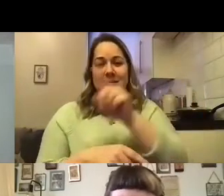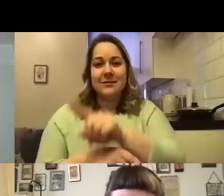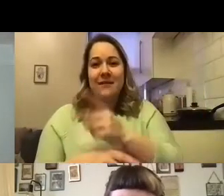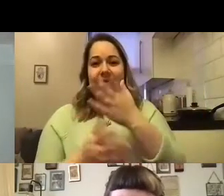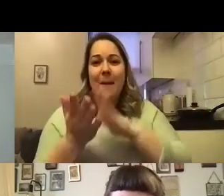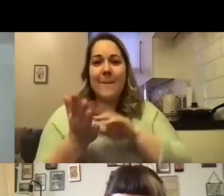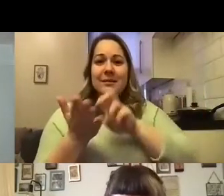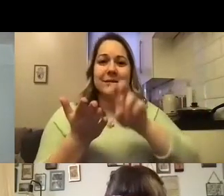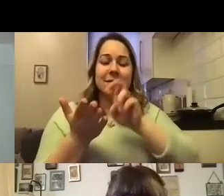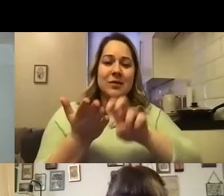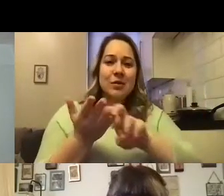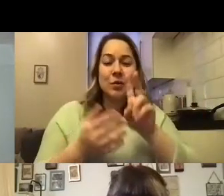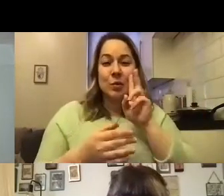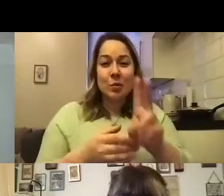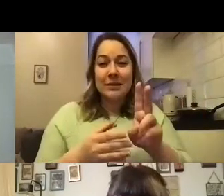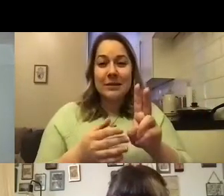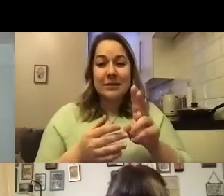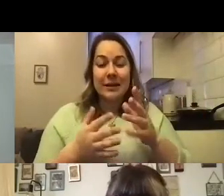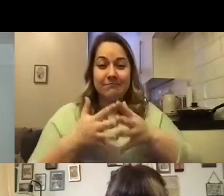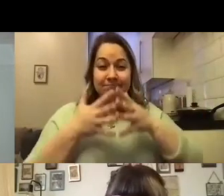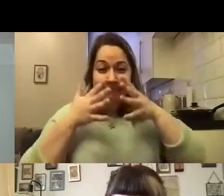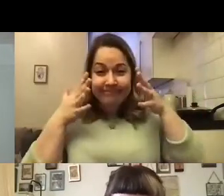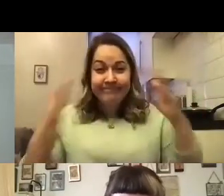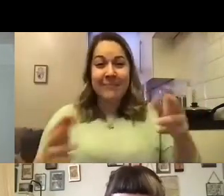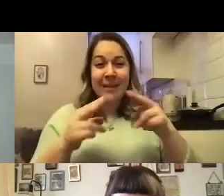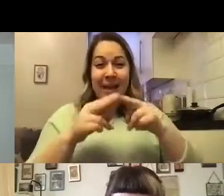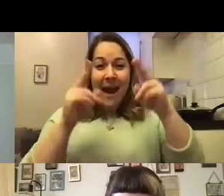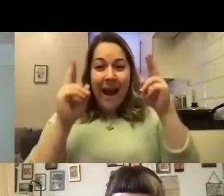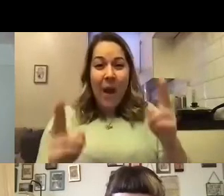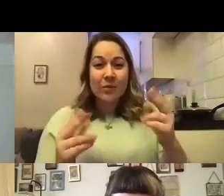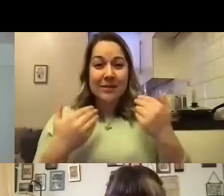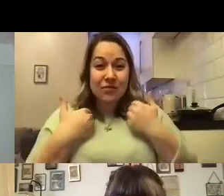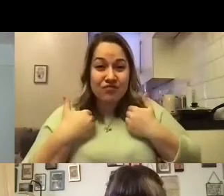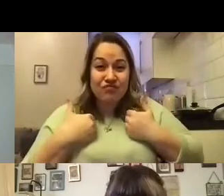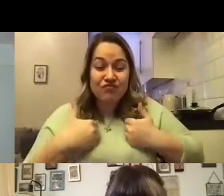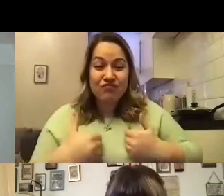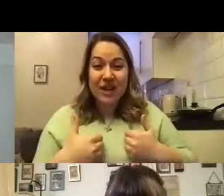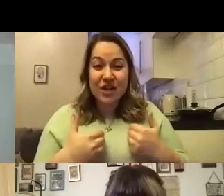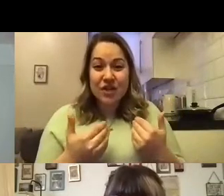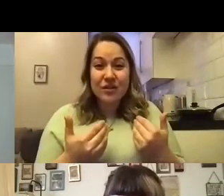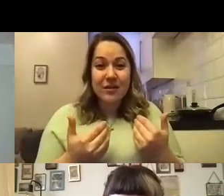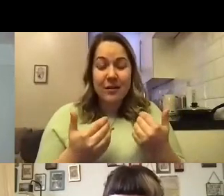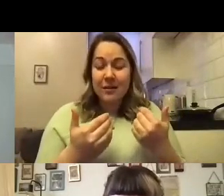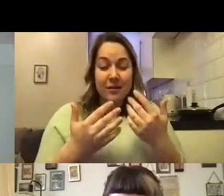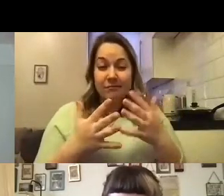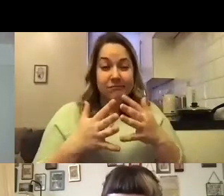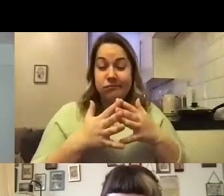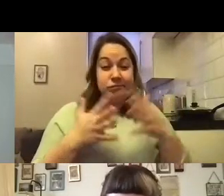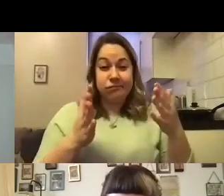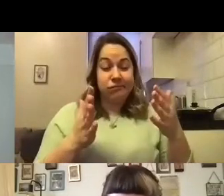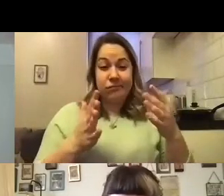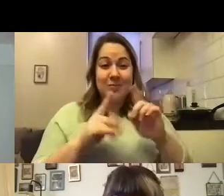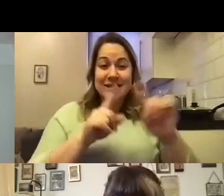know, multi-million pound houses with basement extensions and all kinds of